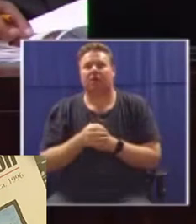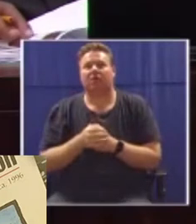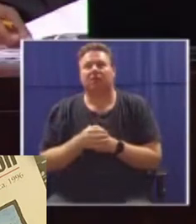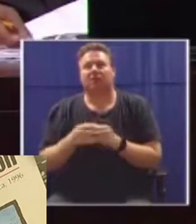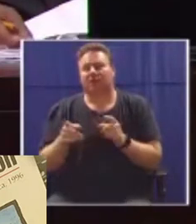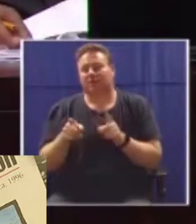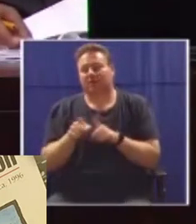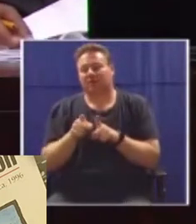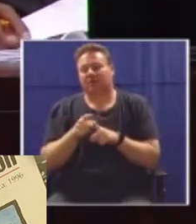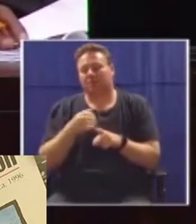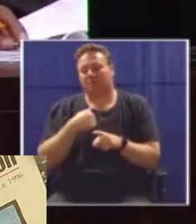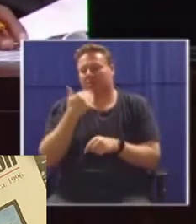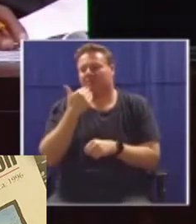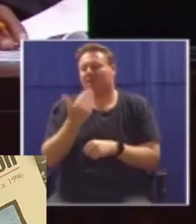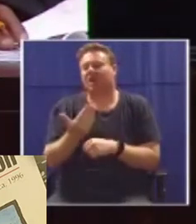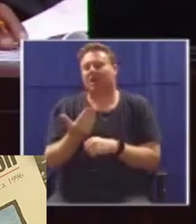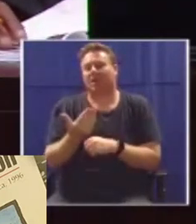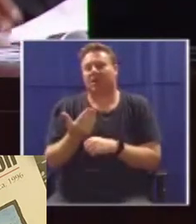also thank